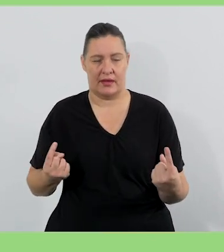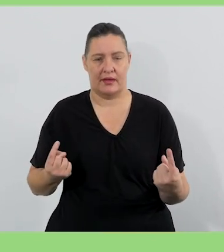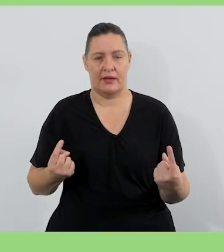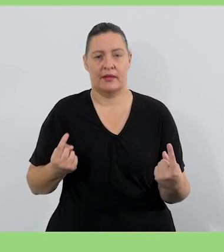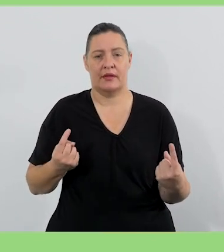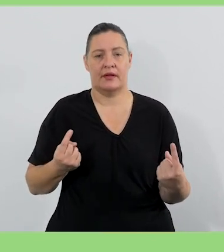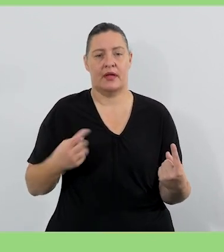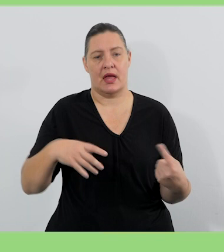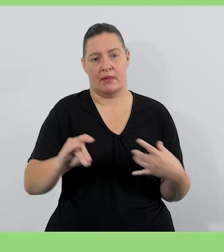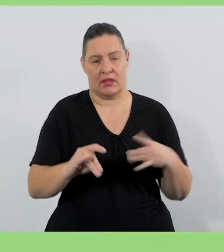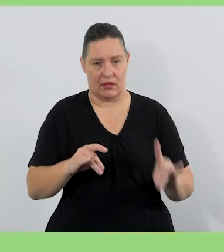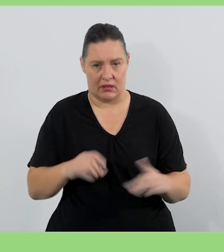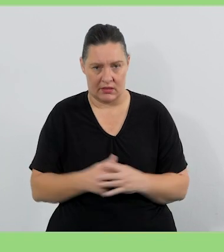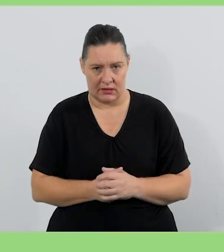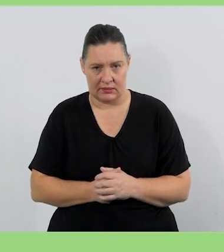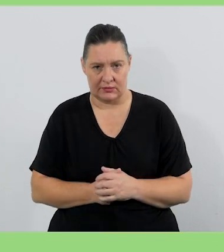other